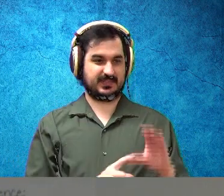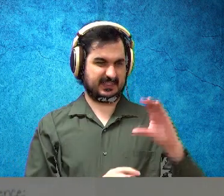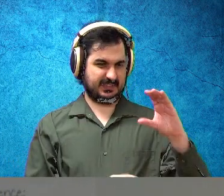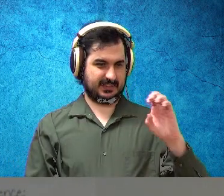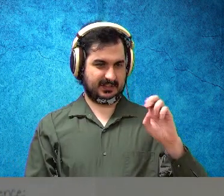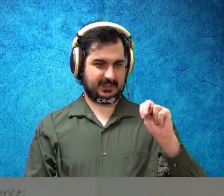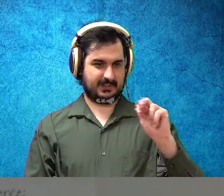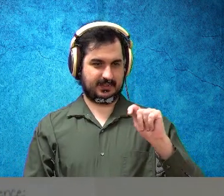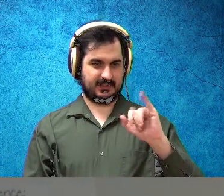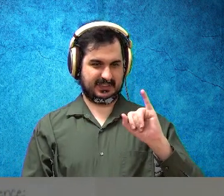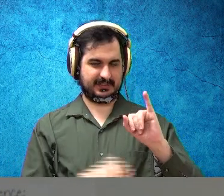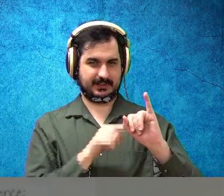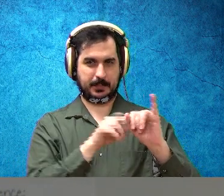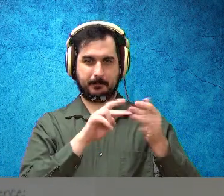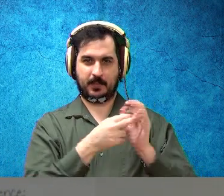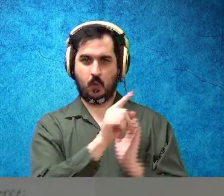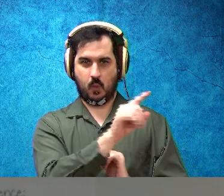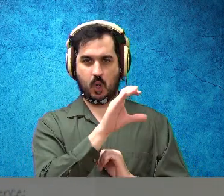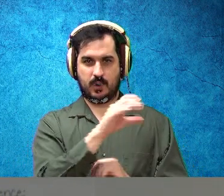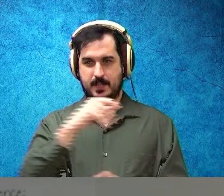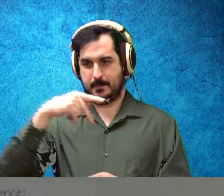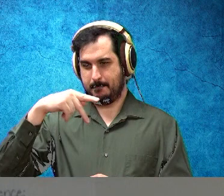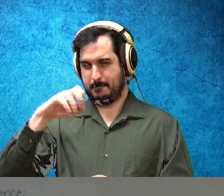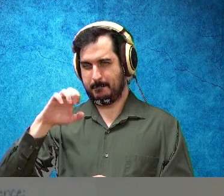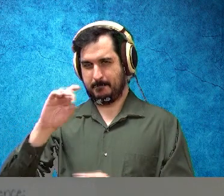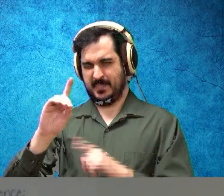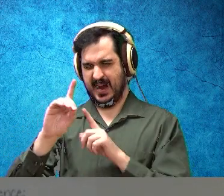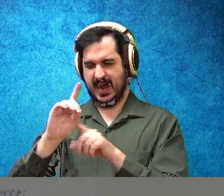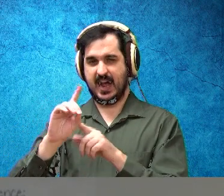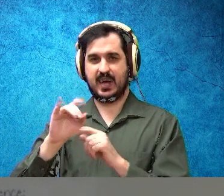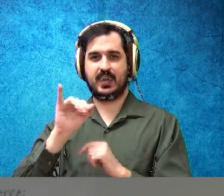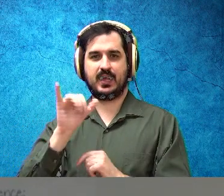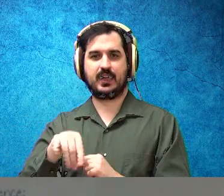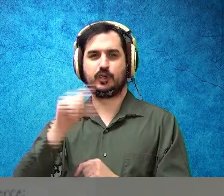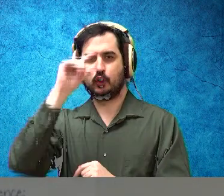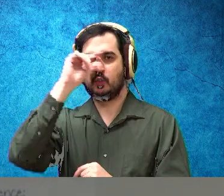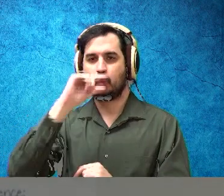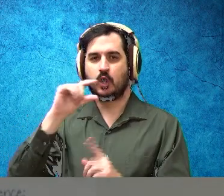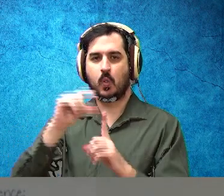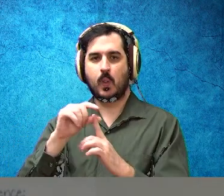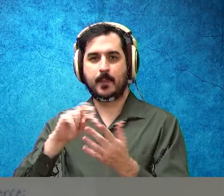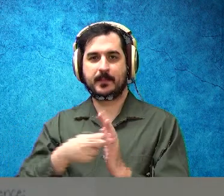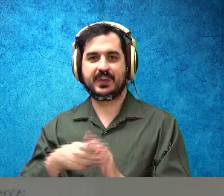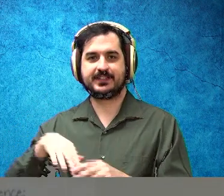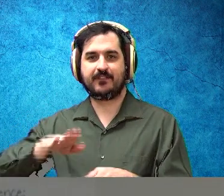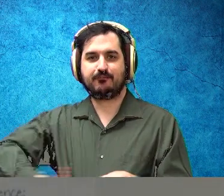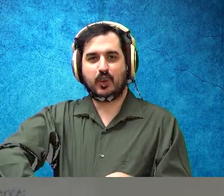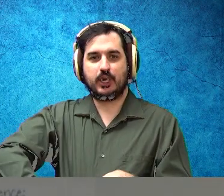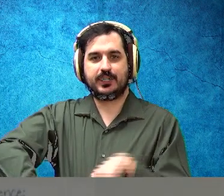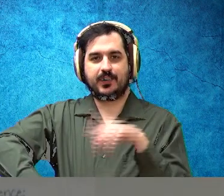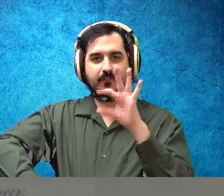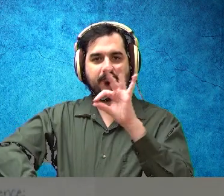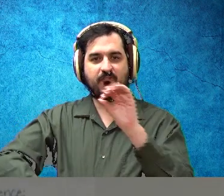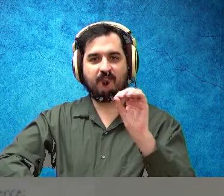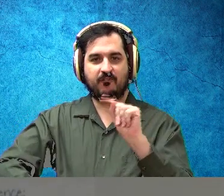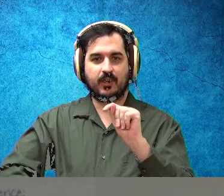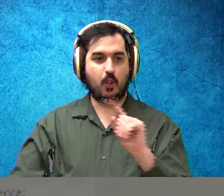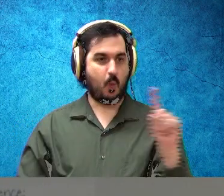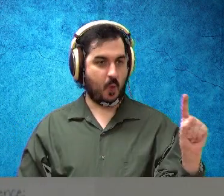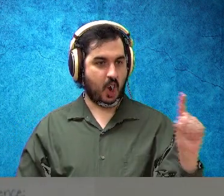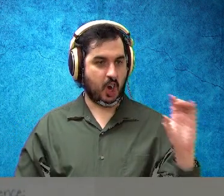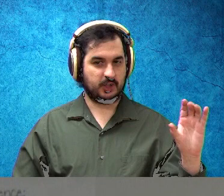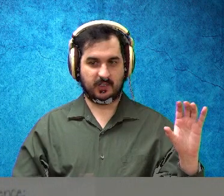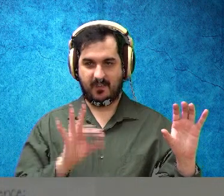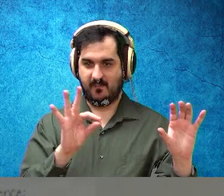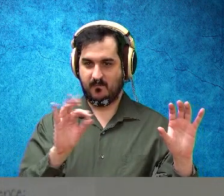Well, ped is a Greek or Latin word for foot, so centipede would be 100-foot little